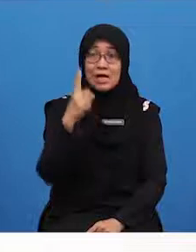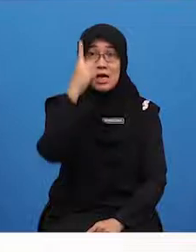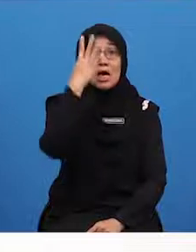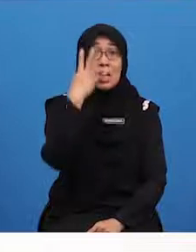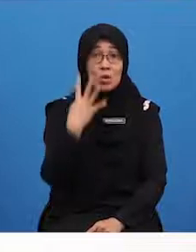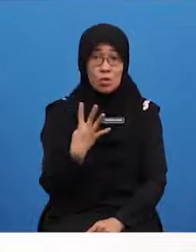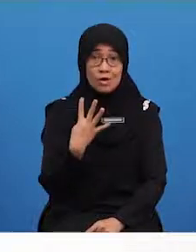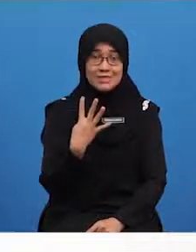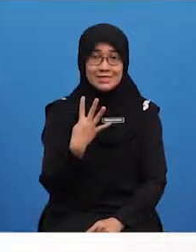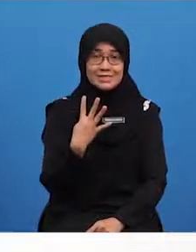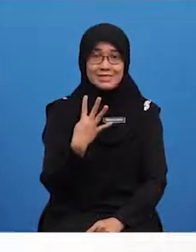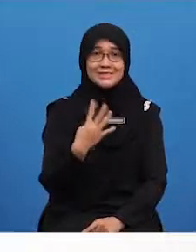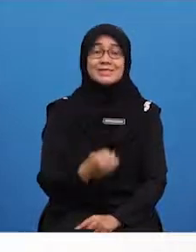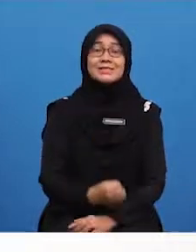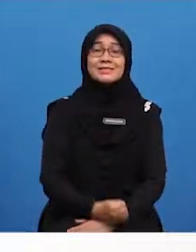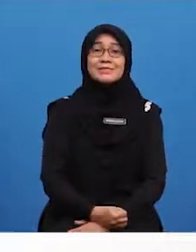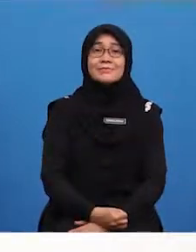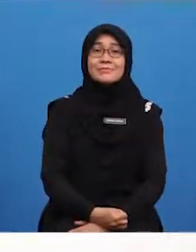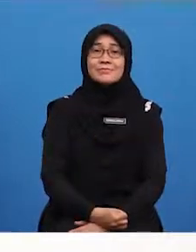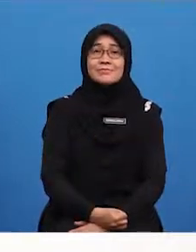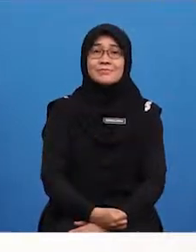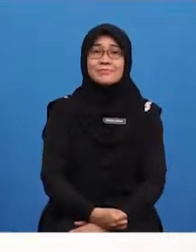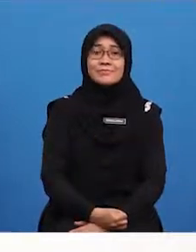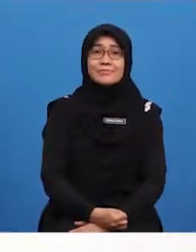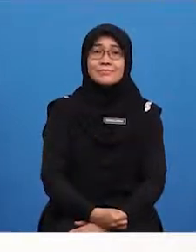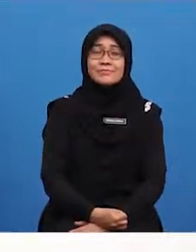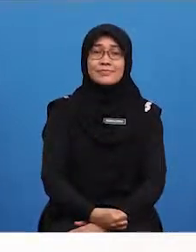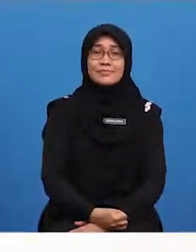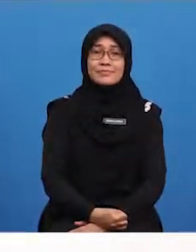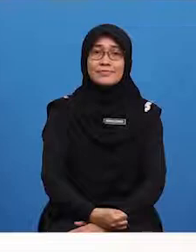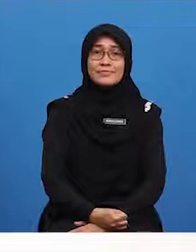Quarter. Repeat after me, Yolo. Quarter.